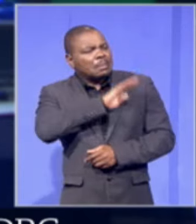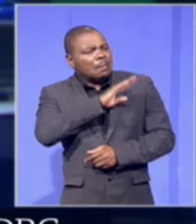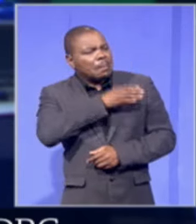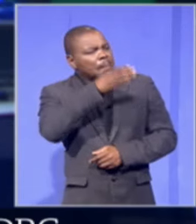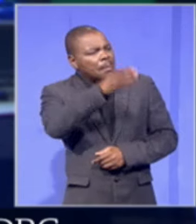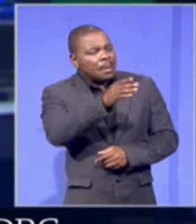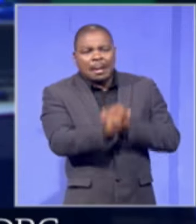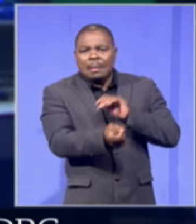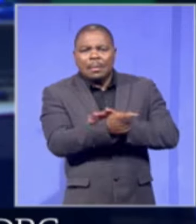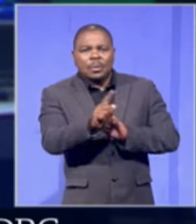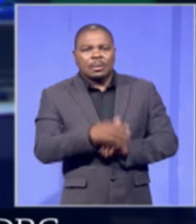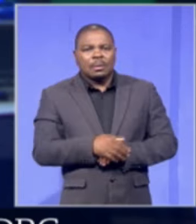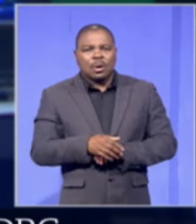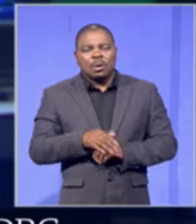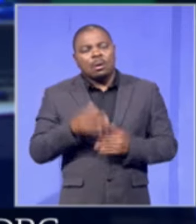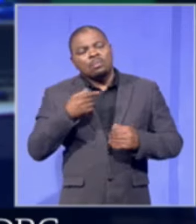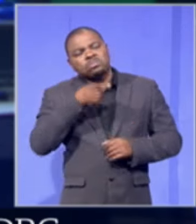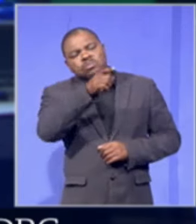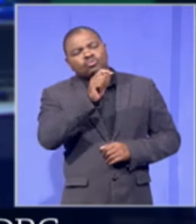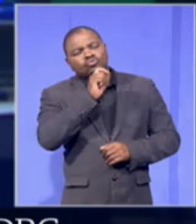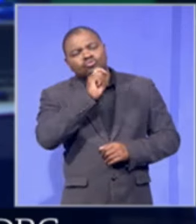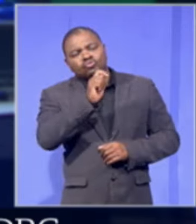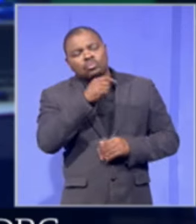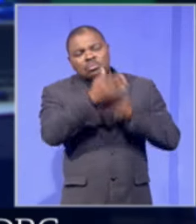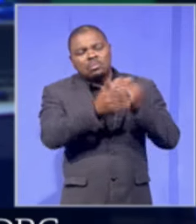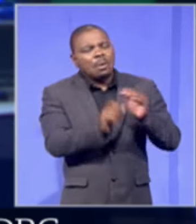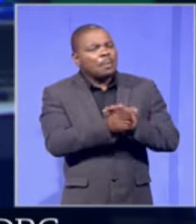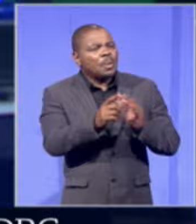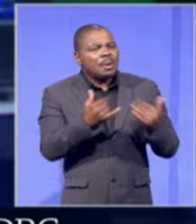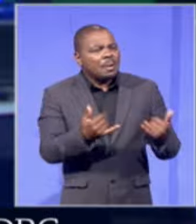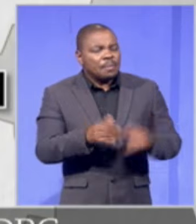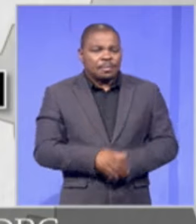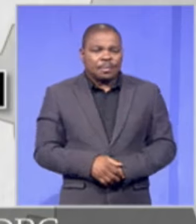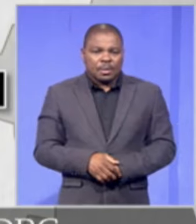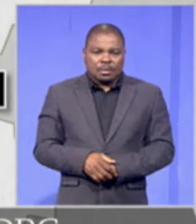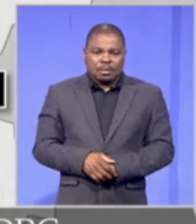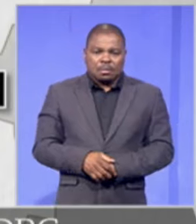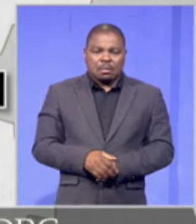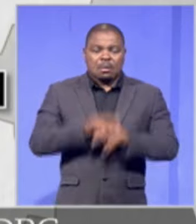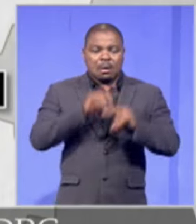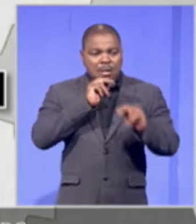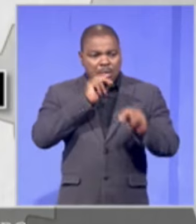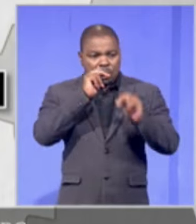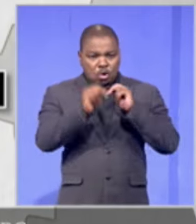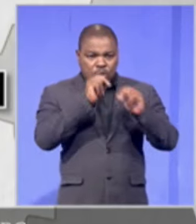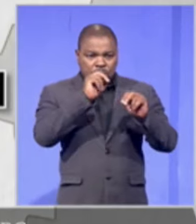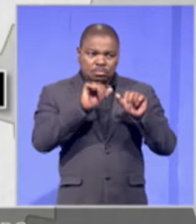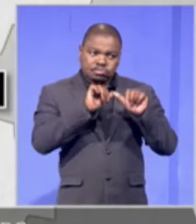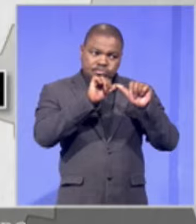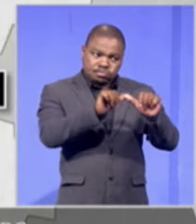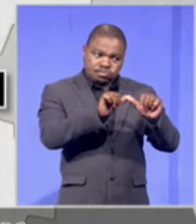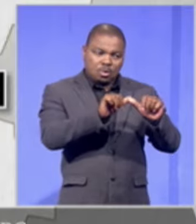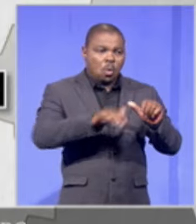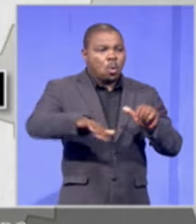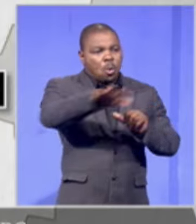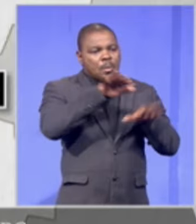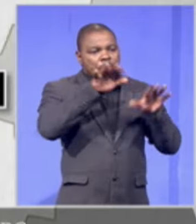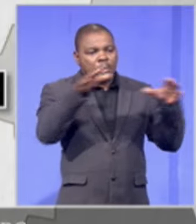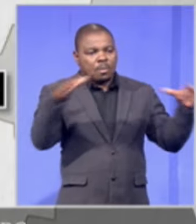le DRC ya maemo a ditaba ebe a jwang motsotsong o. Dipuisano di ntse di tswela pele le bohle ba